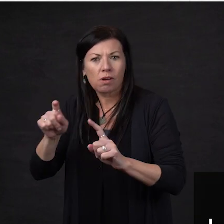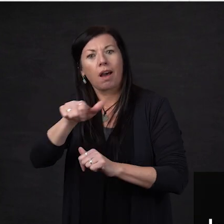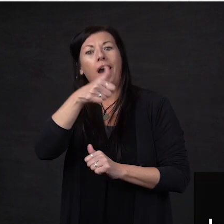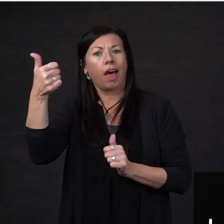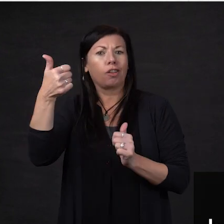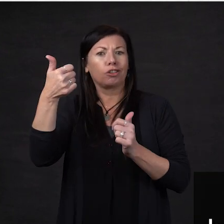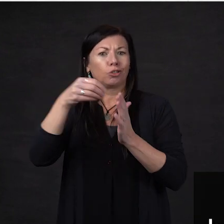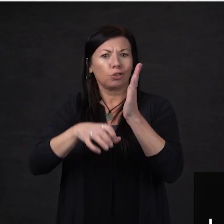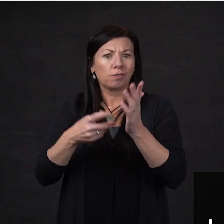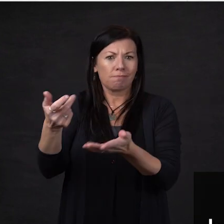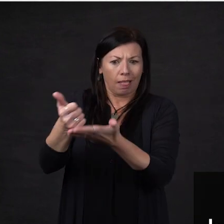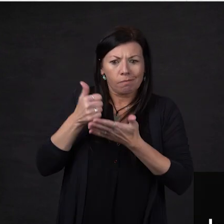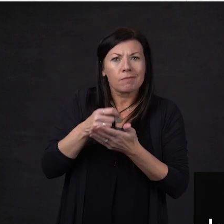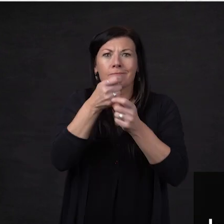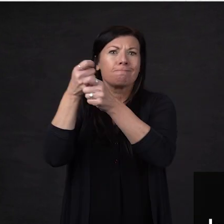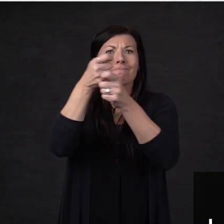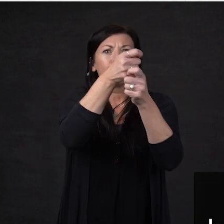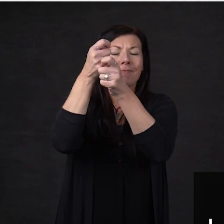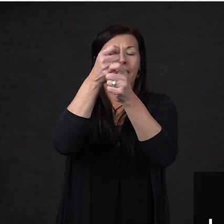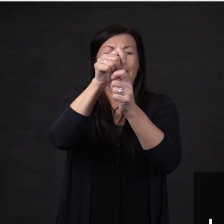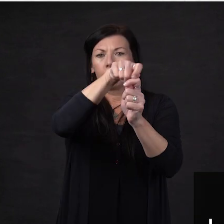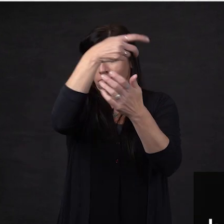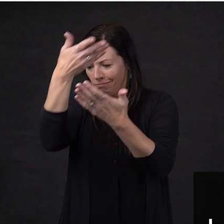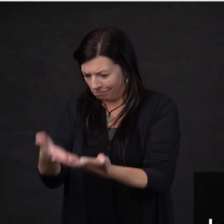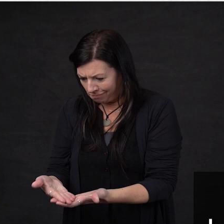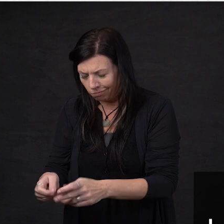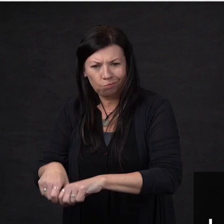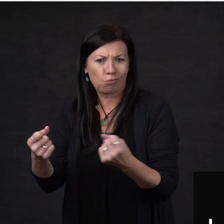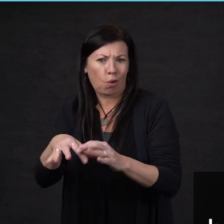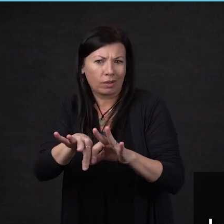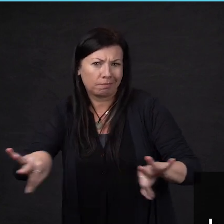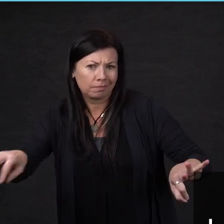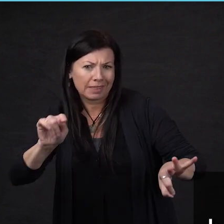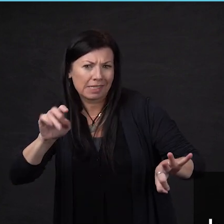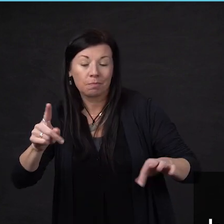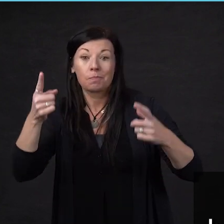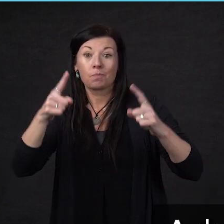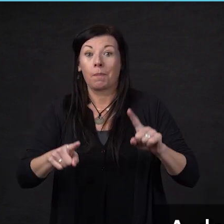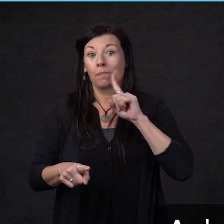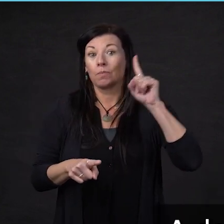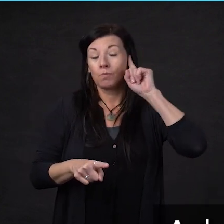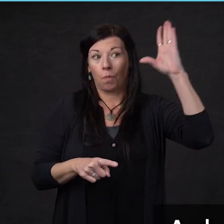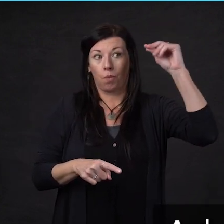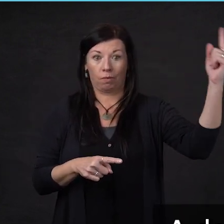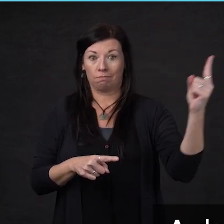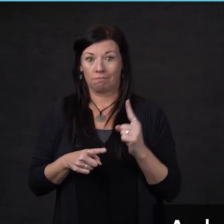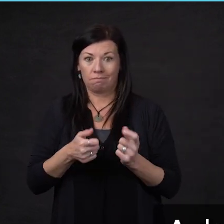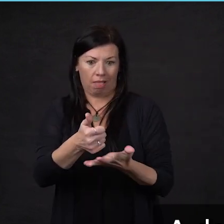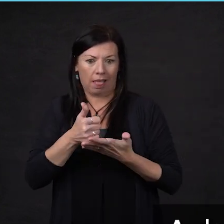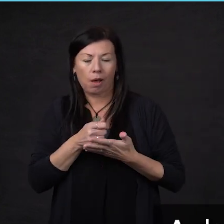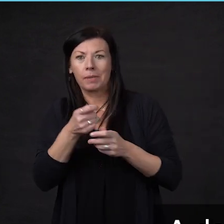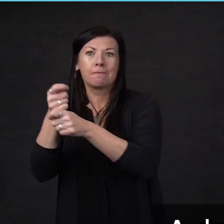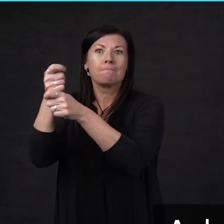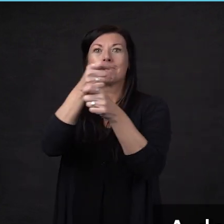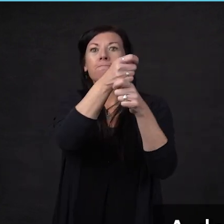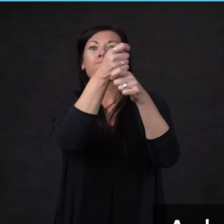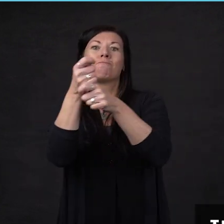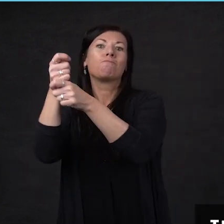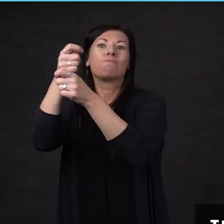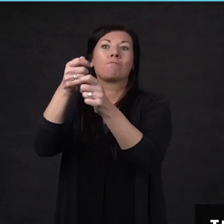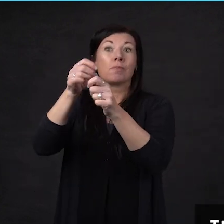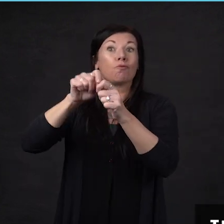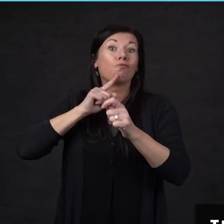Another boy and I tried to fly it, but it came down and broke a stick. A deaf boy came out and helped me fly